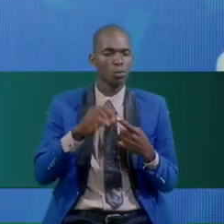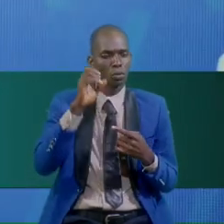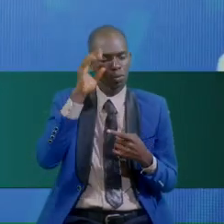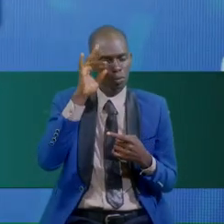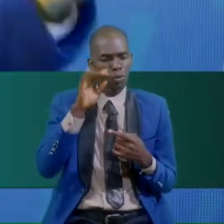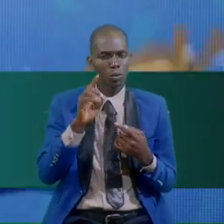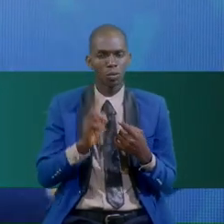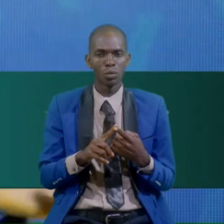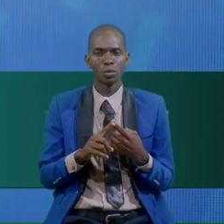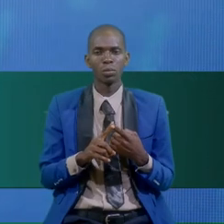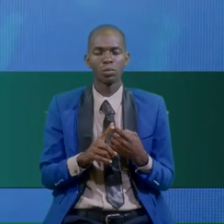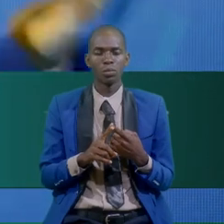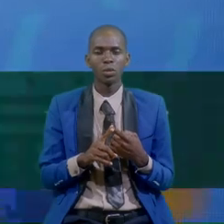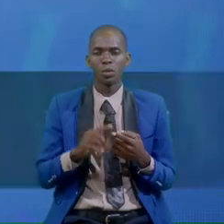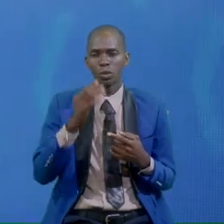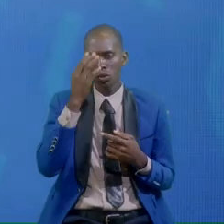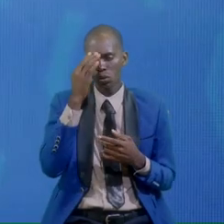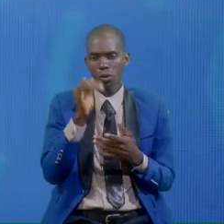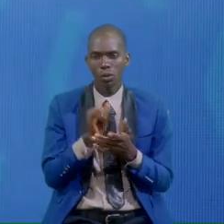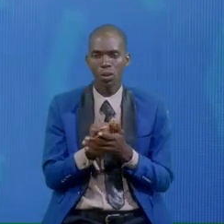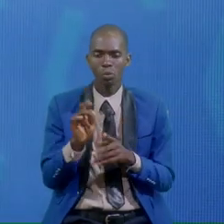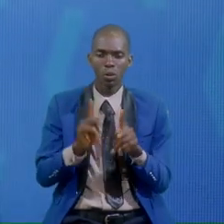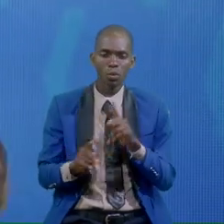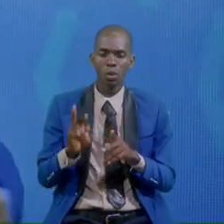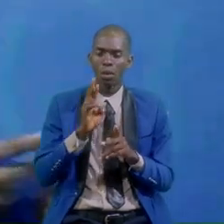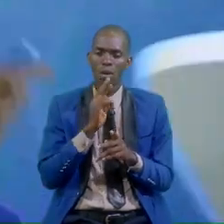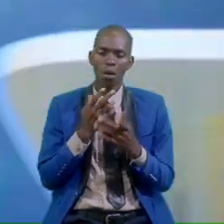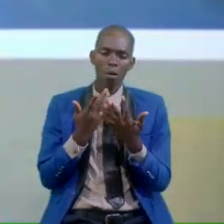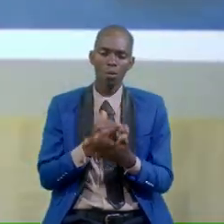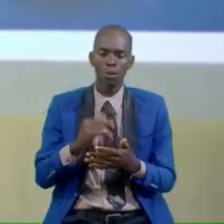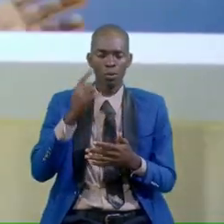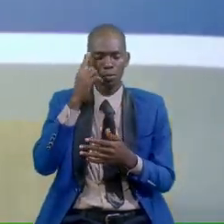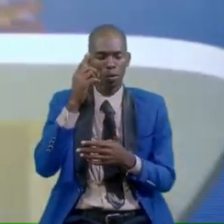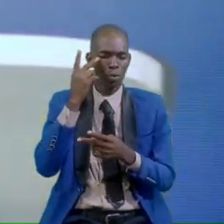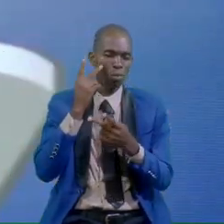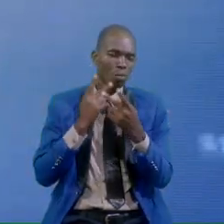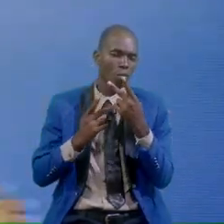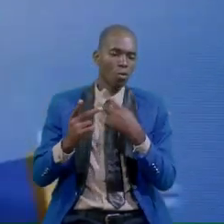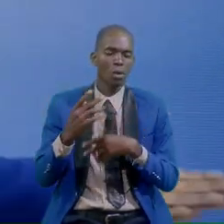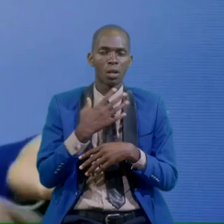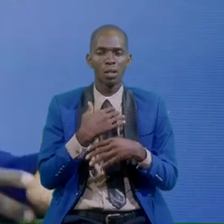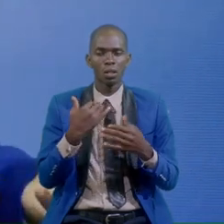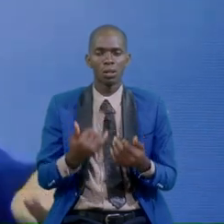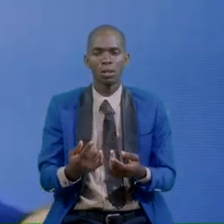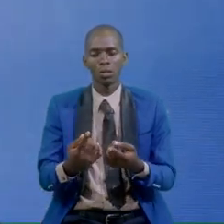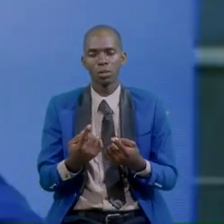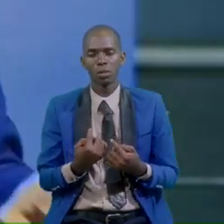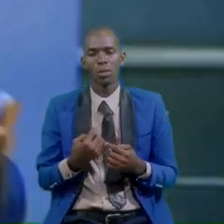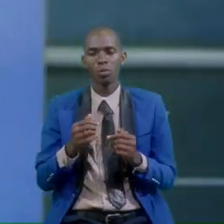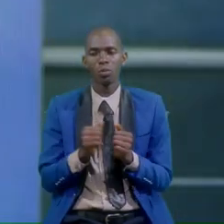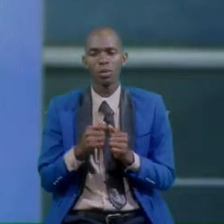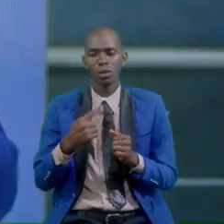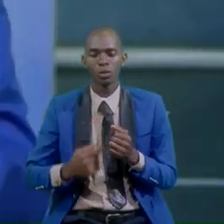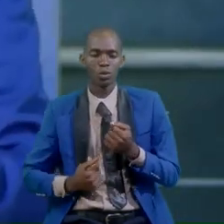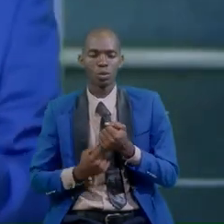succeed. And they know that the people, they're waiting for prophecy. And so he comes, and with the background of the Jew, you know,